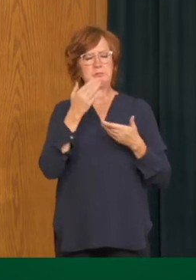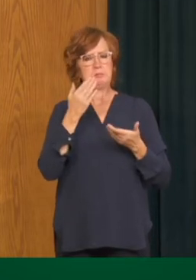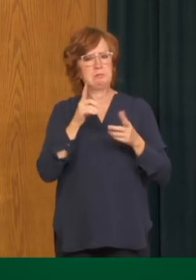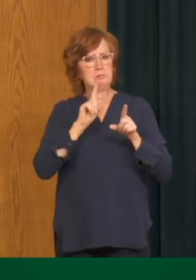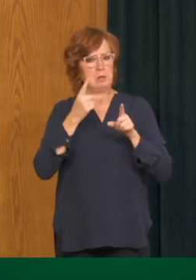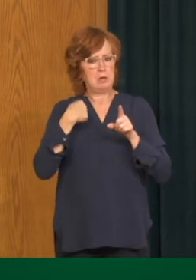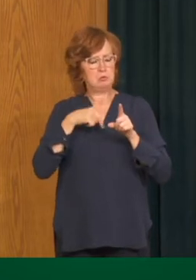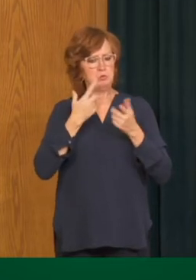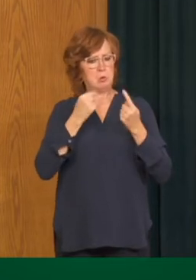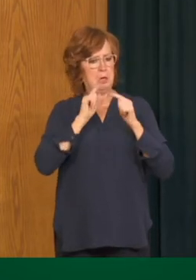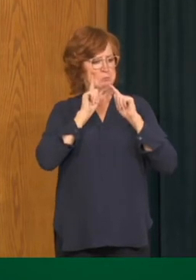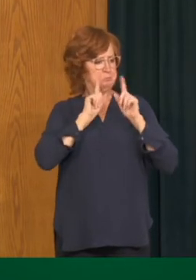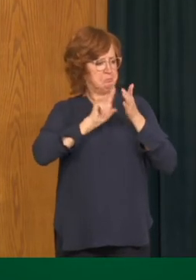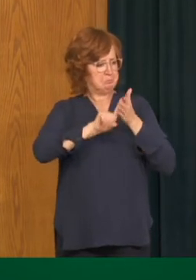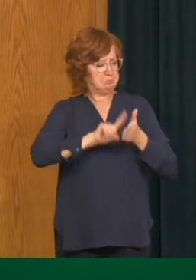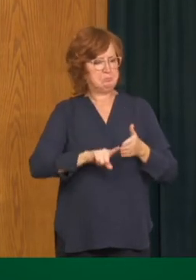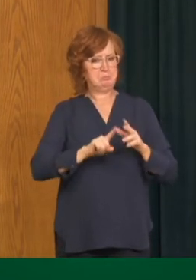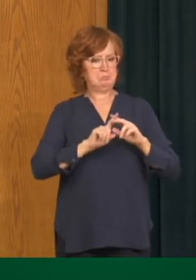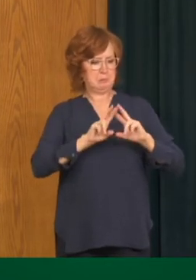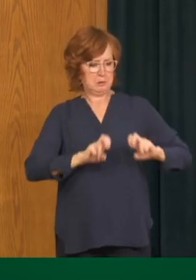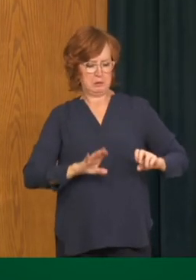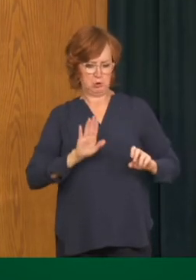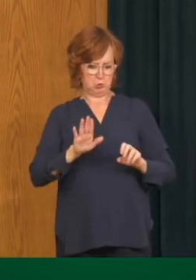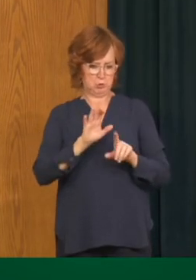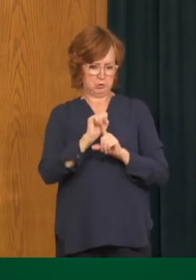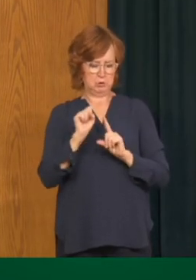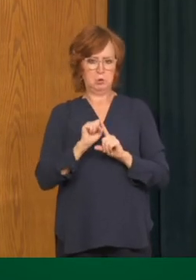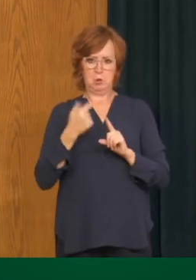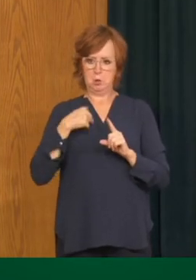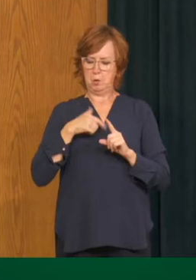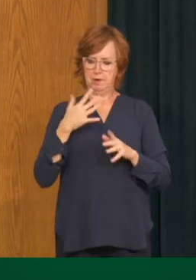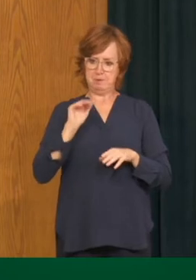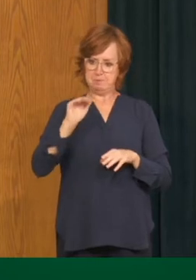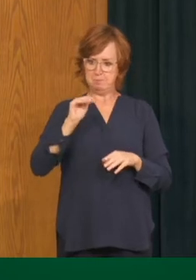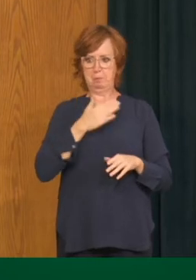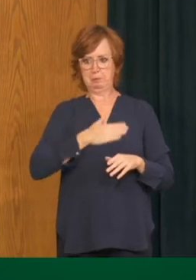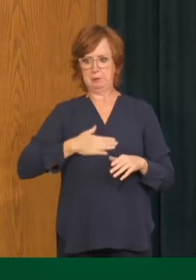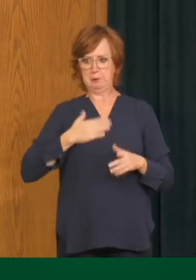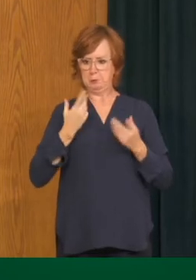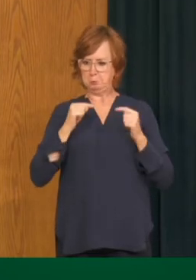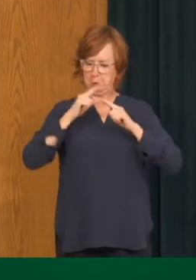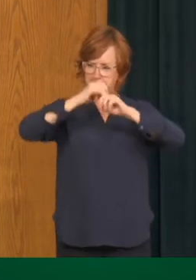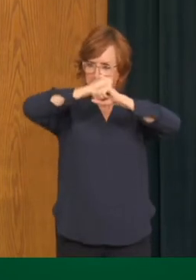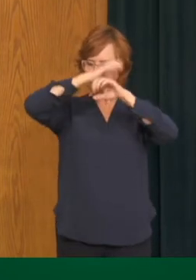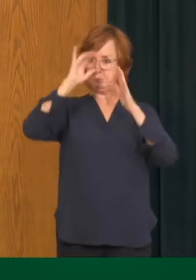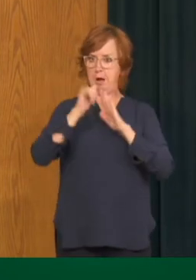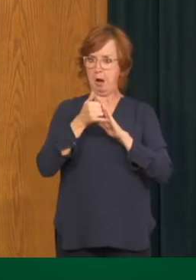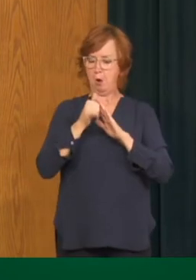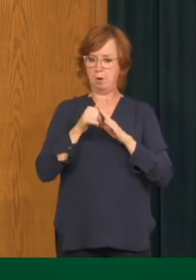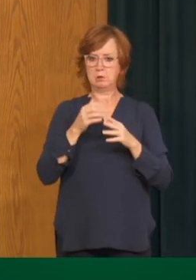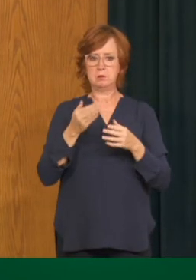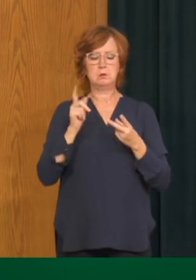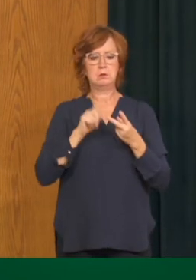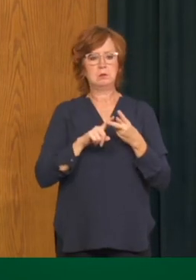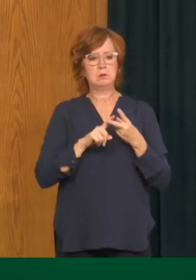where we may have to provide some funding to reduce that class size. There is also some opportunities, and we are